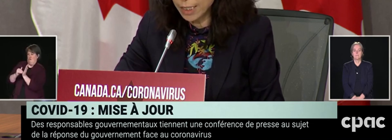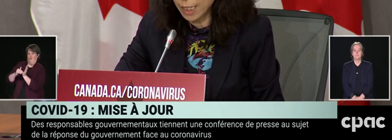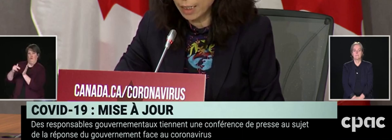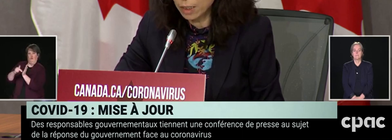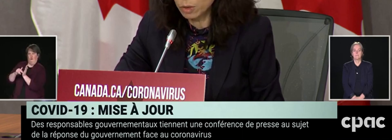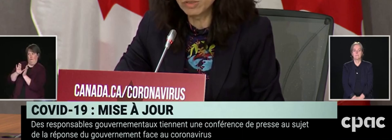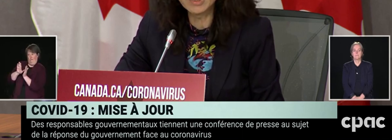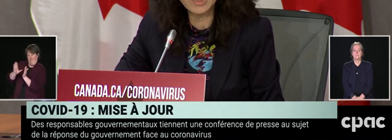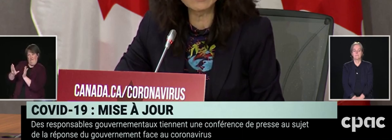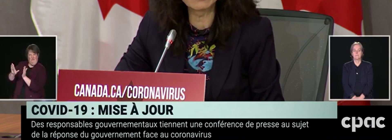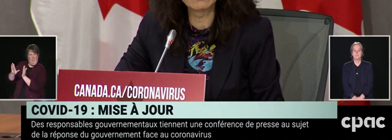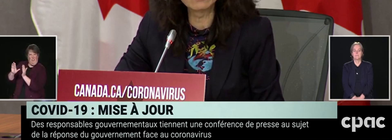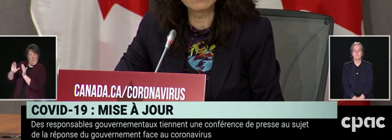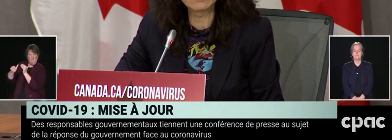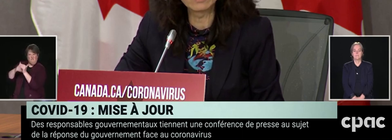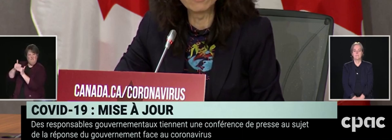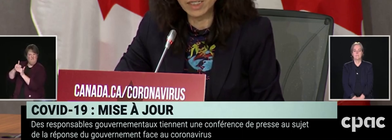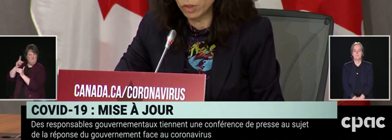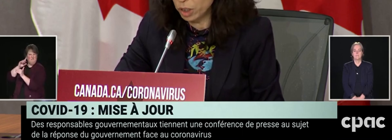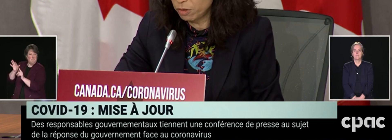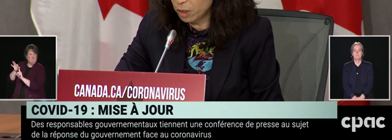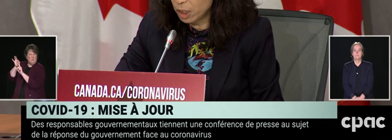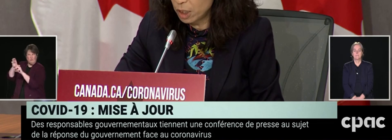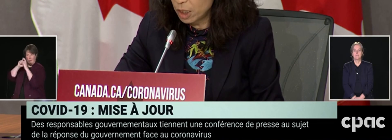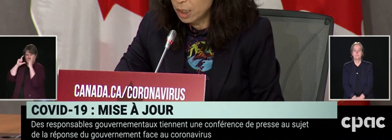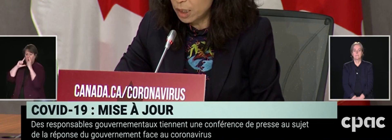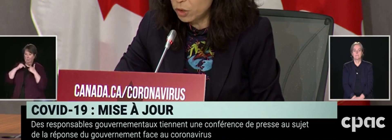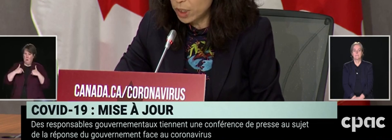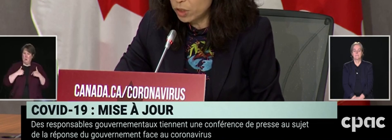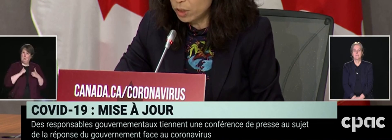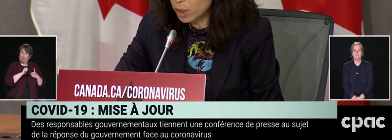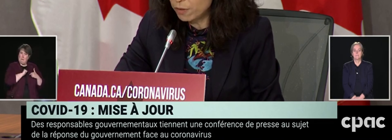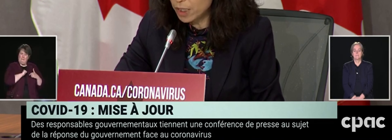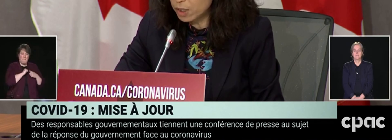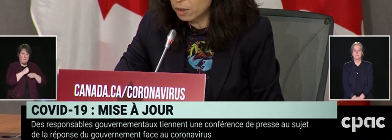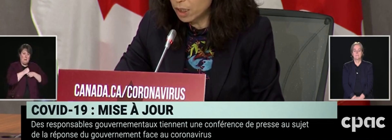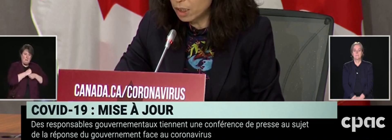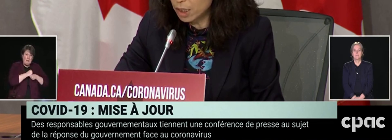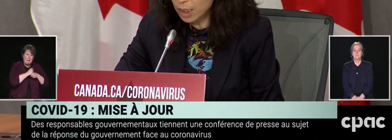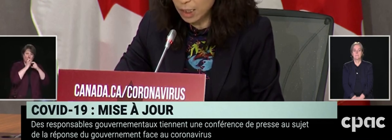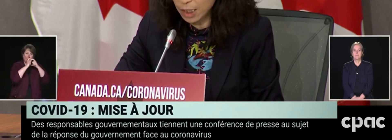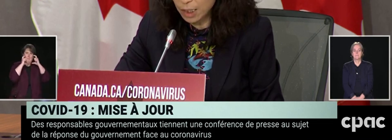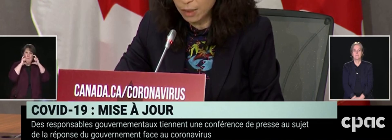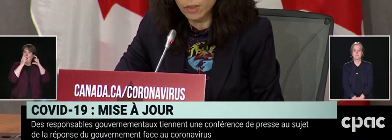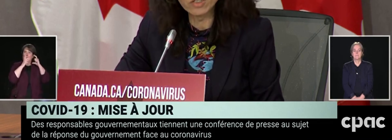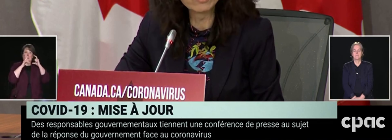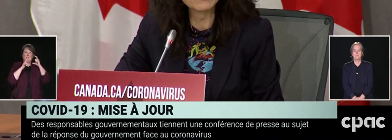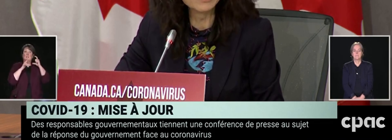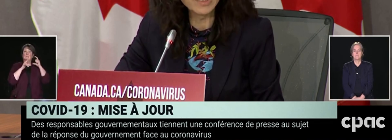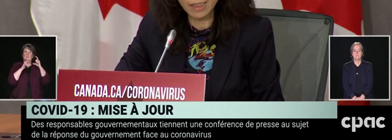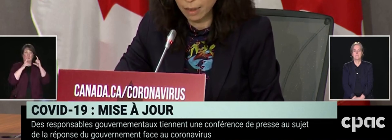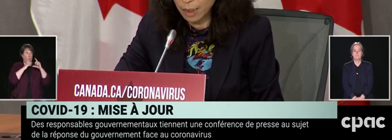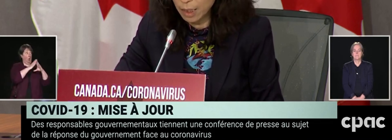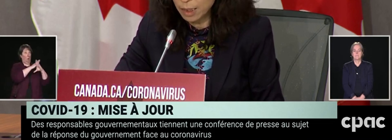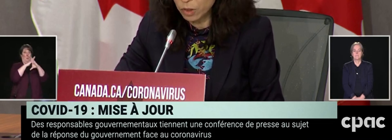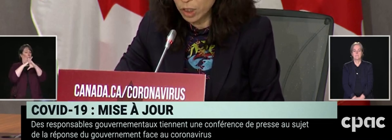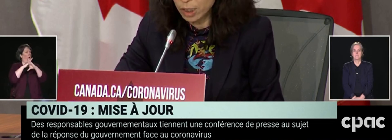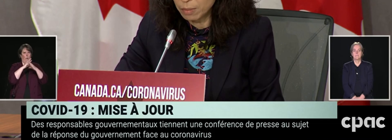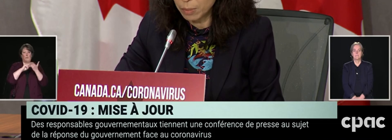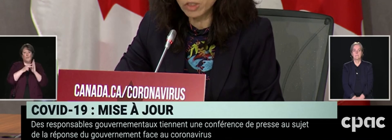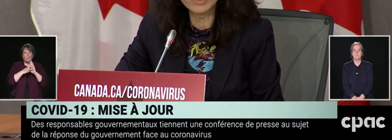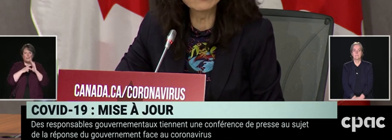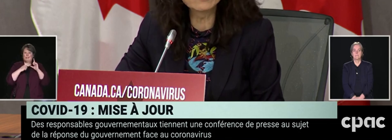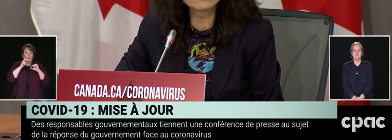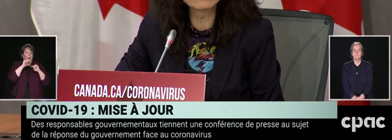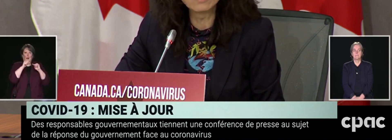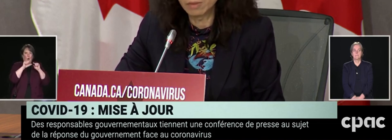you can take to protect others around you. In situations where physical distancing is difficult to maintain, such as